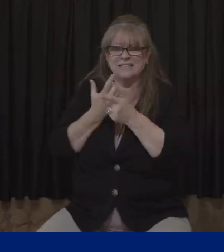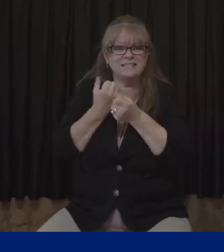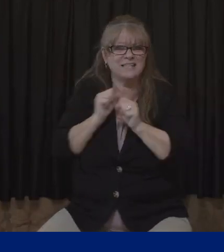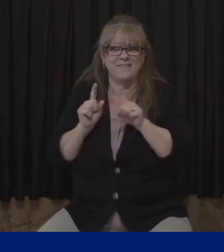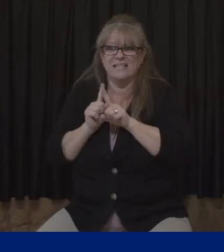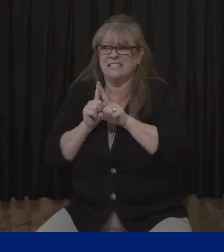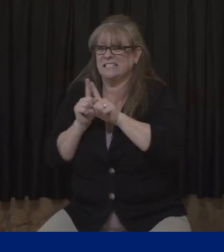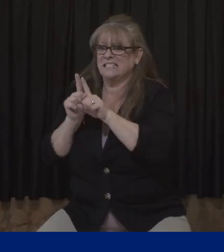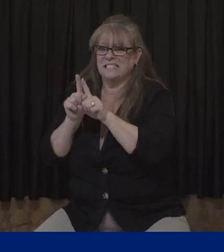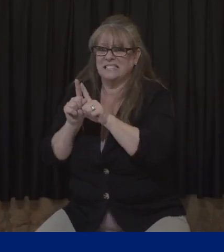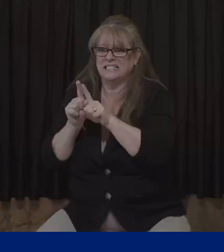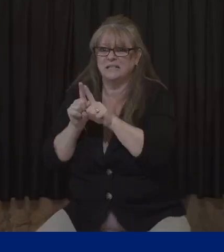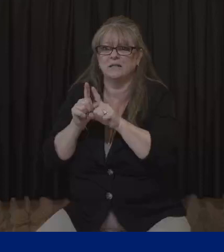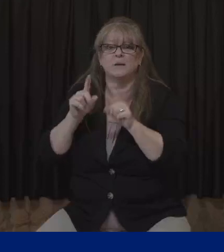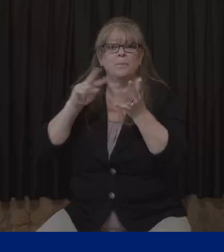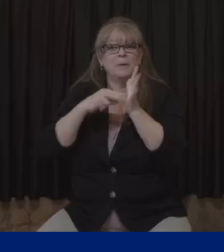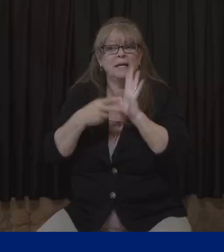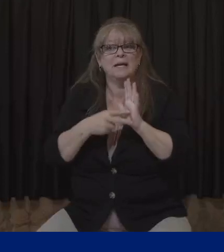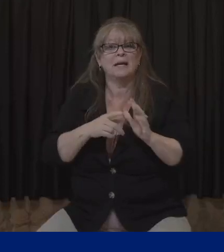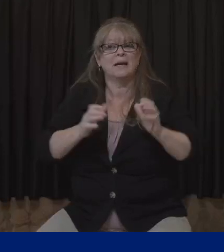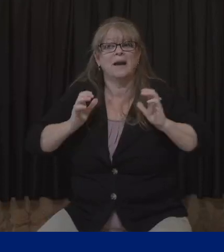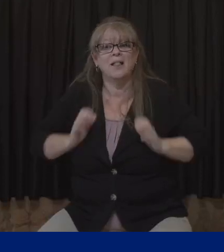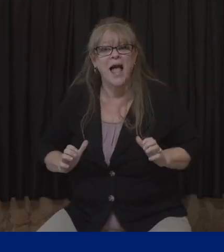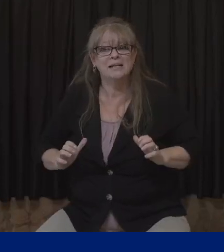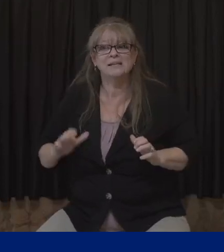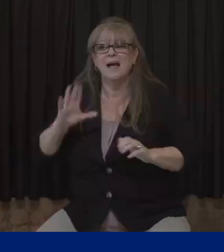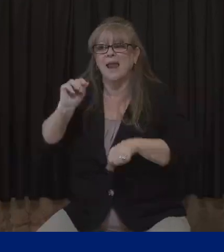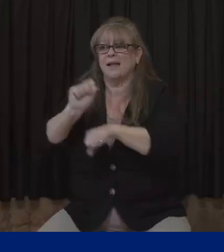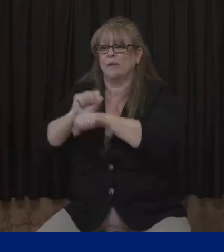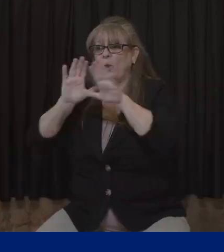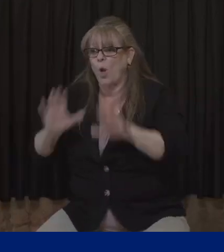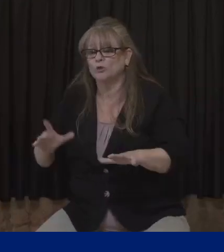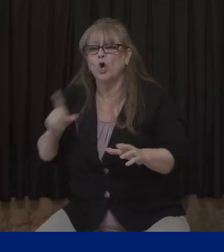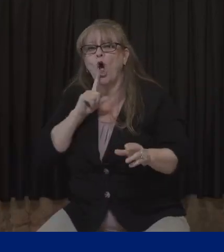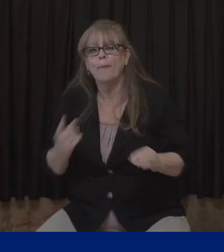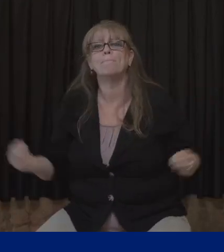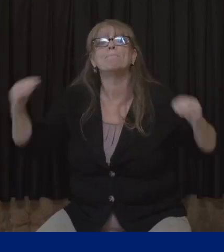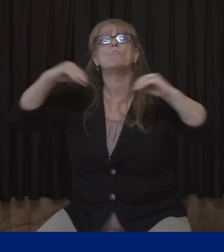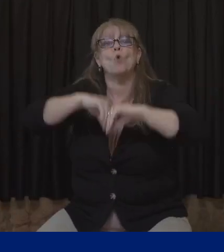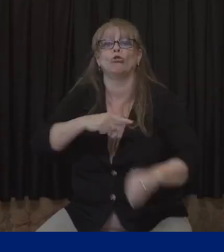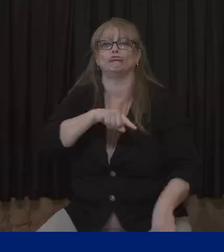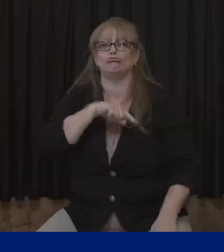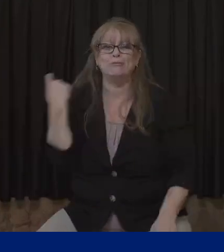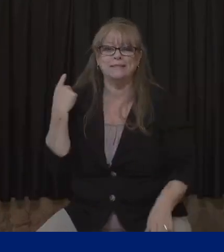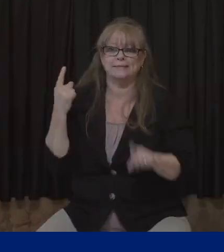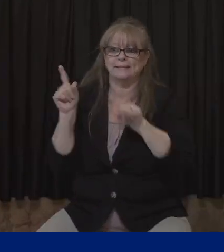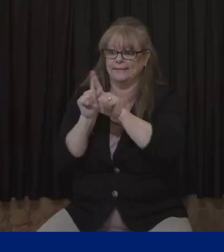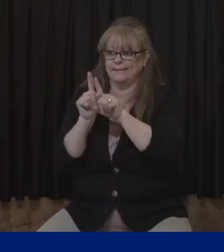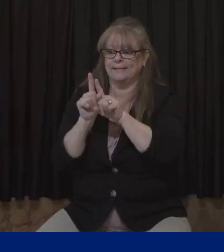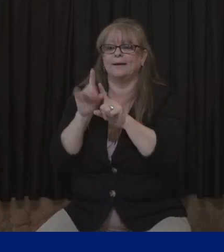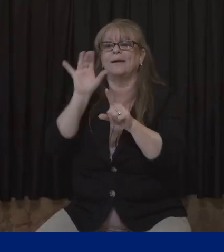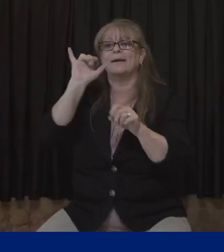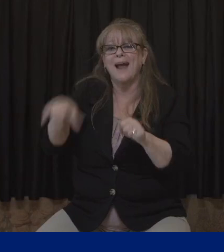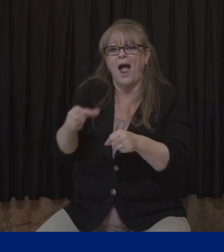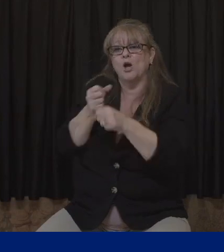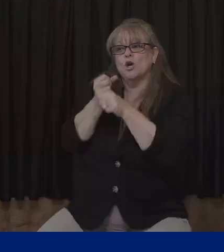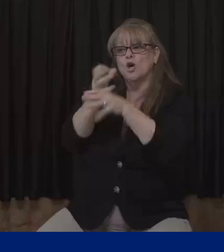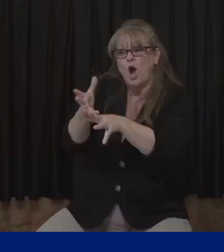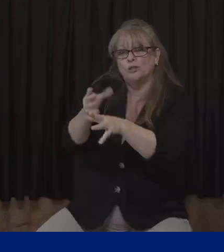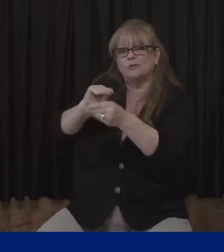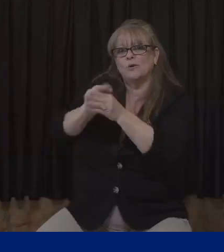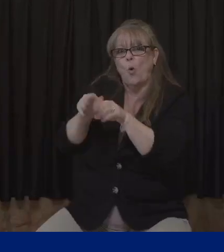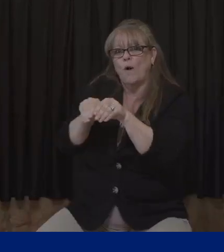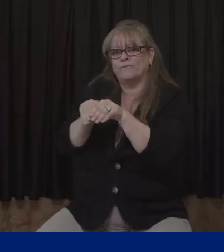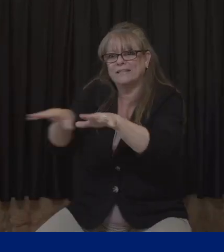at risk, yes, the state will also make sure they're not contributing to a public health outbreak that costs Colorado lives. We take this